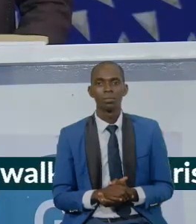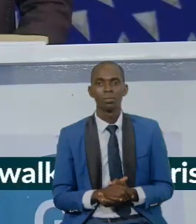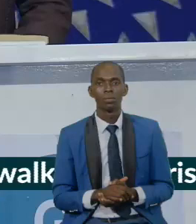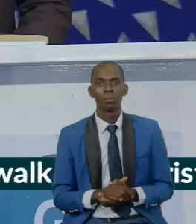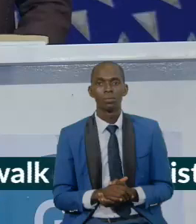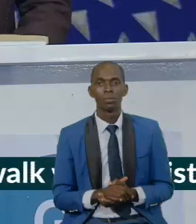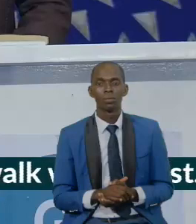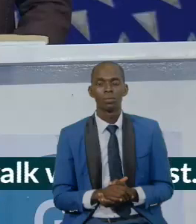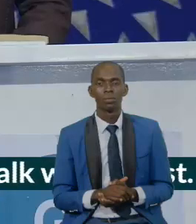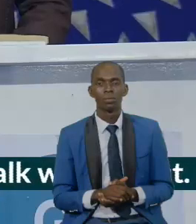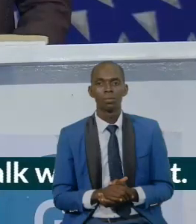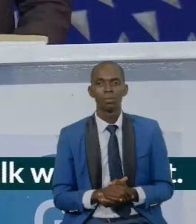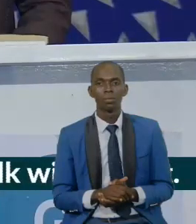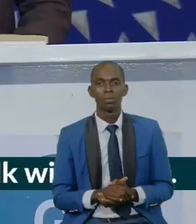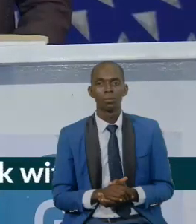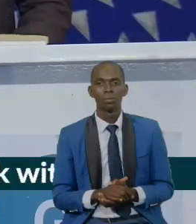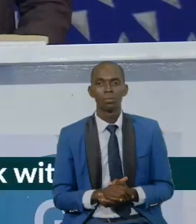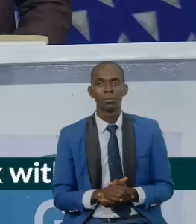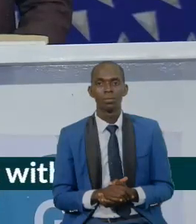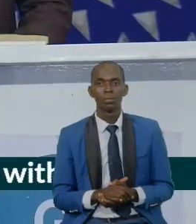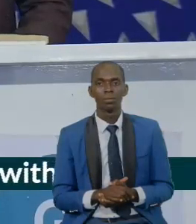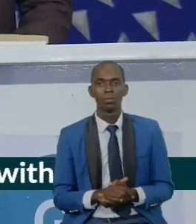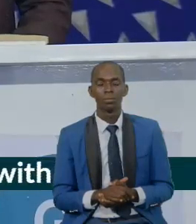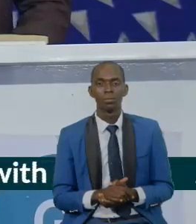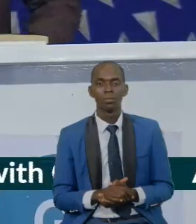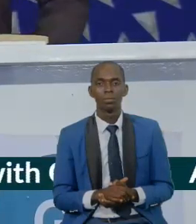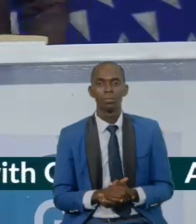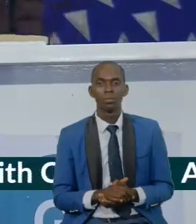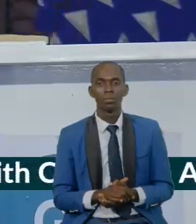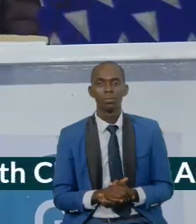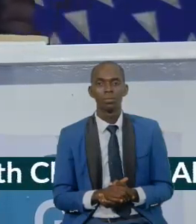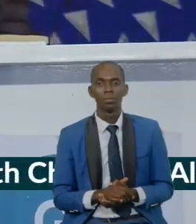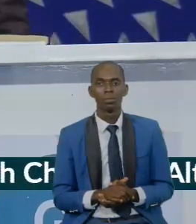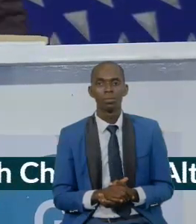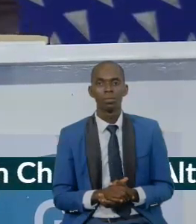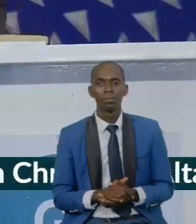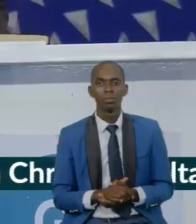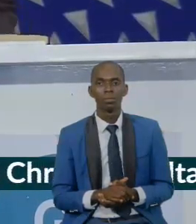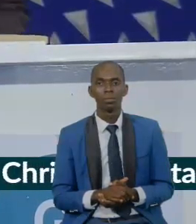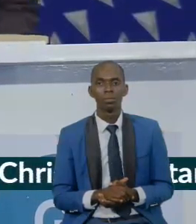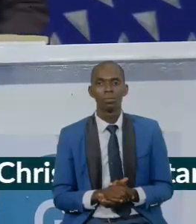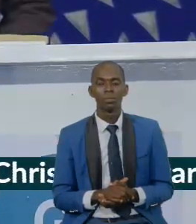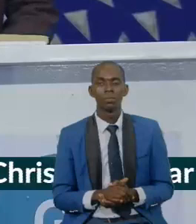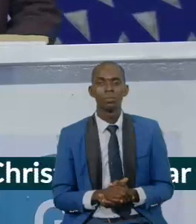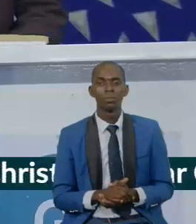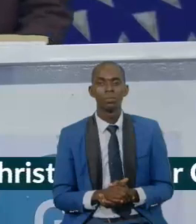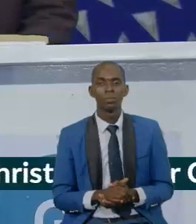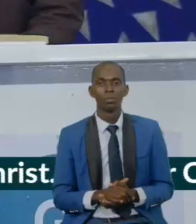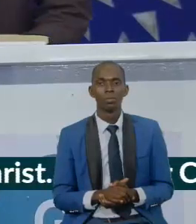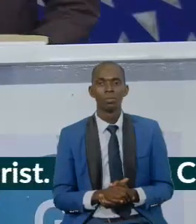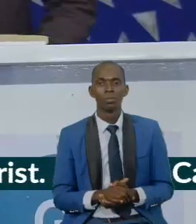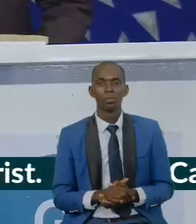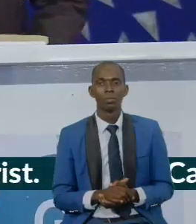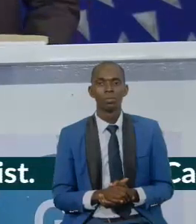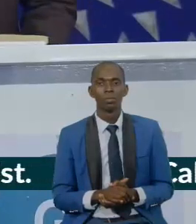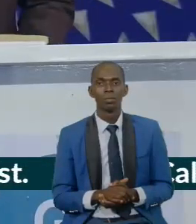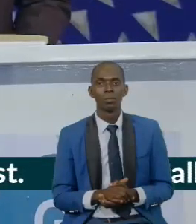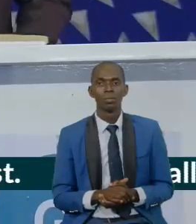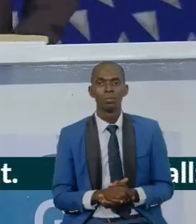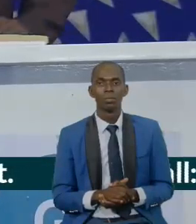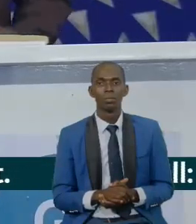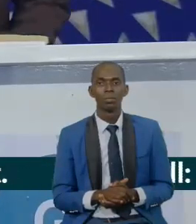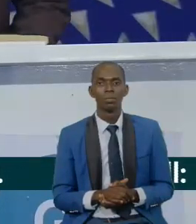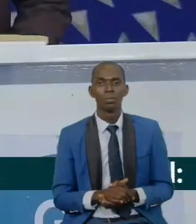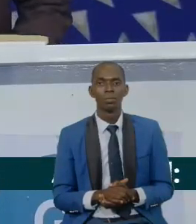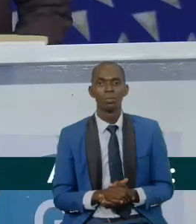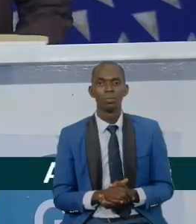Et pour nos amis qui nous suivent sur les réseaux sociaux, on voici le lien